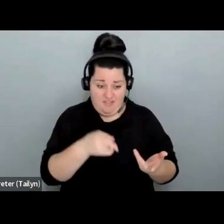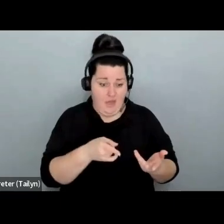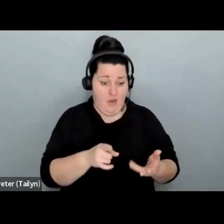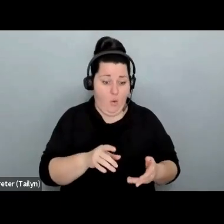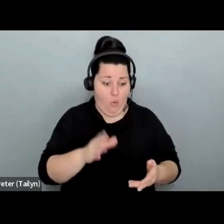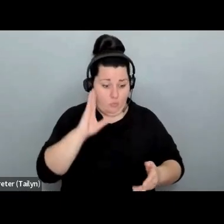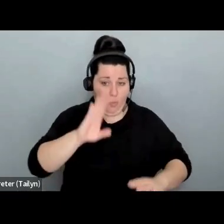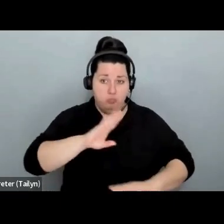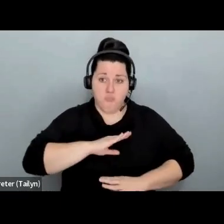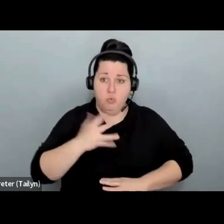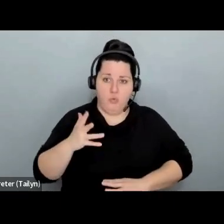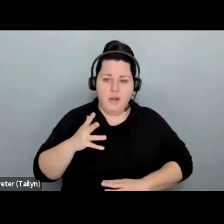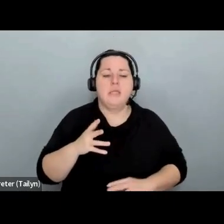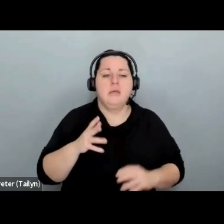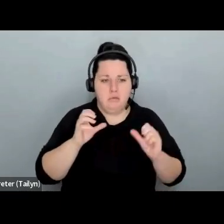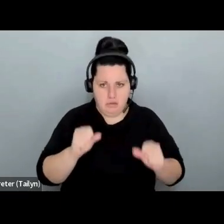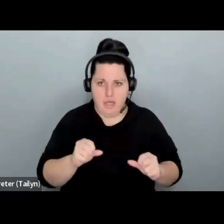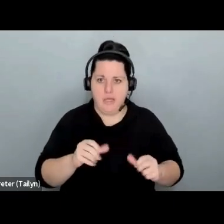requirements.